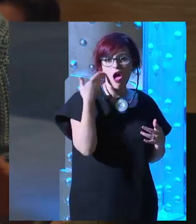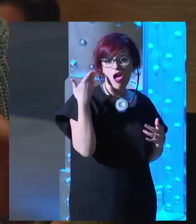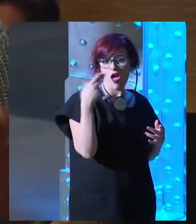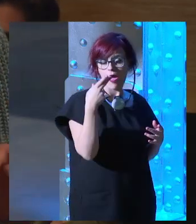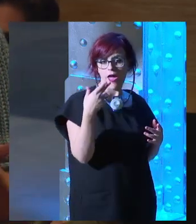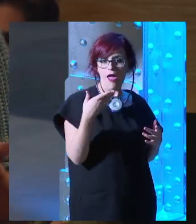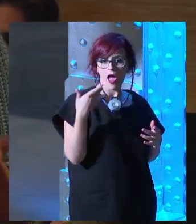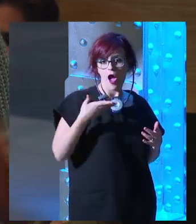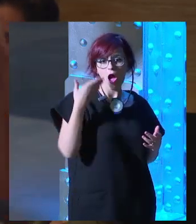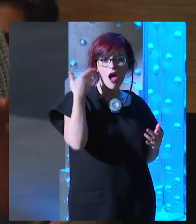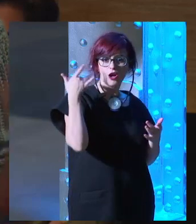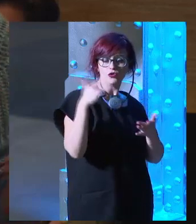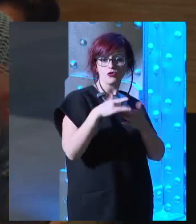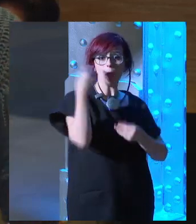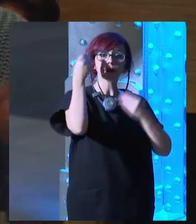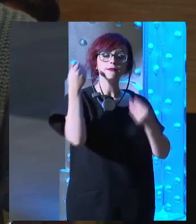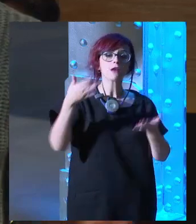to Why